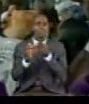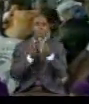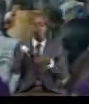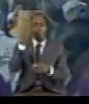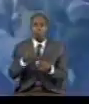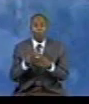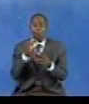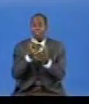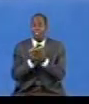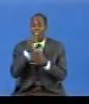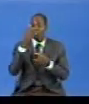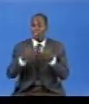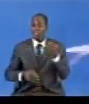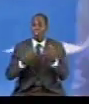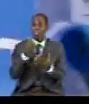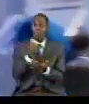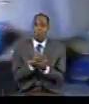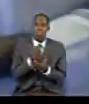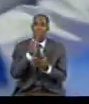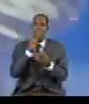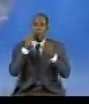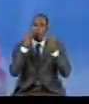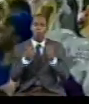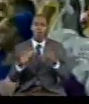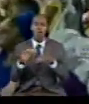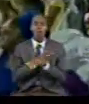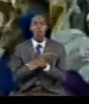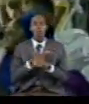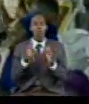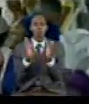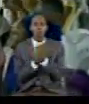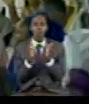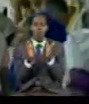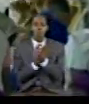powerful. Put your hands together.